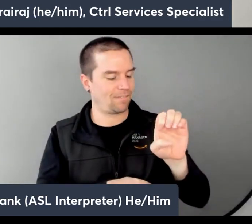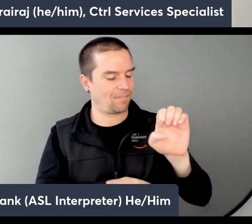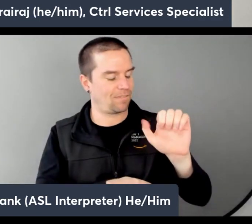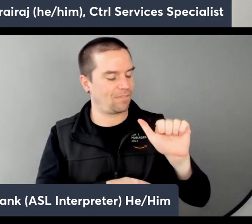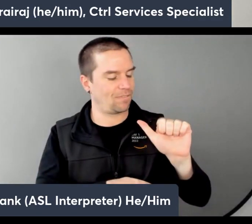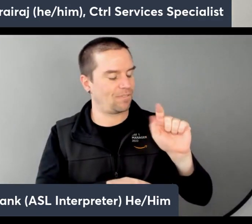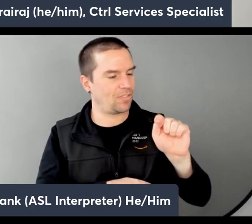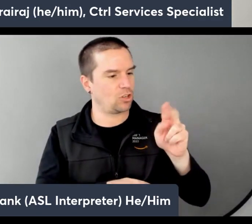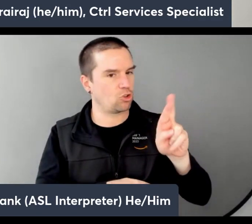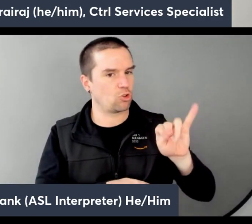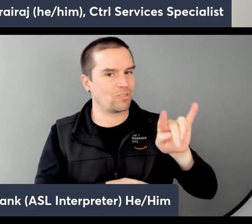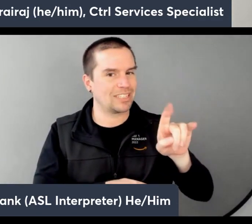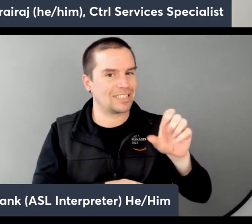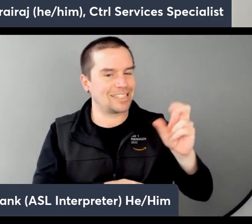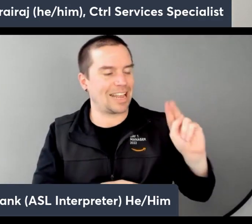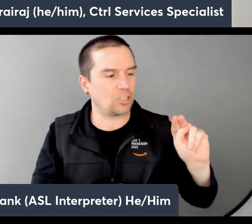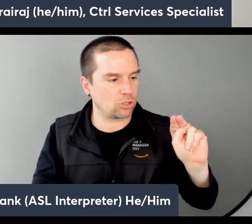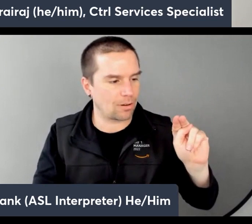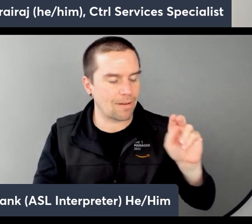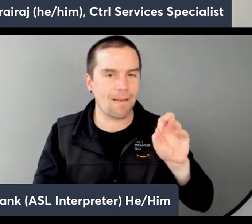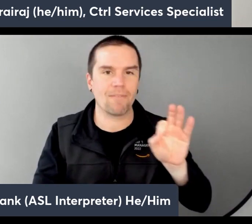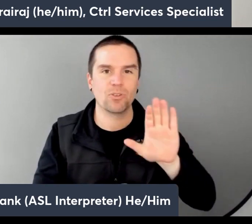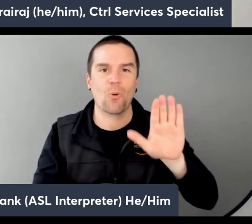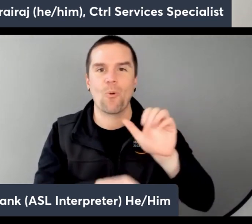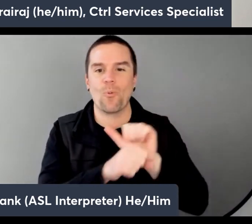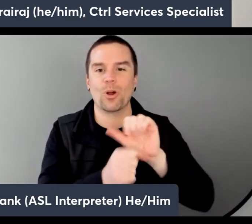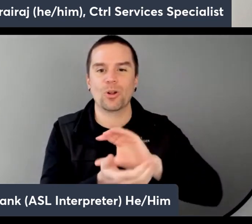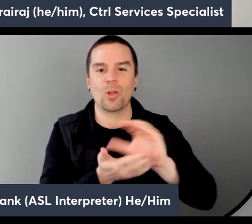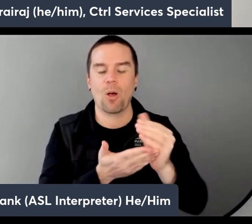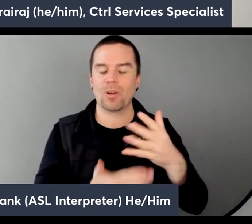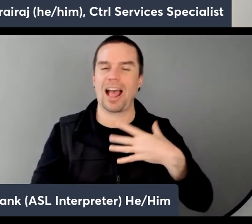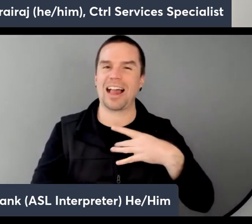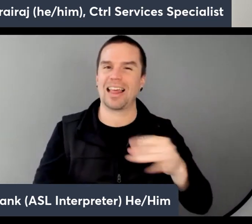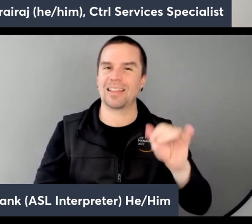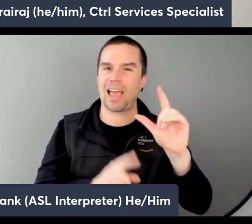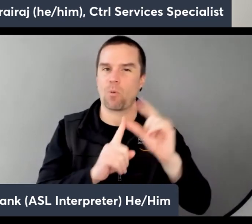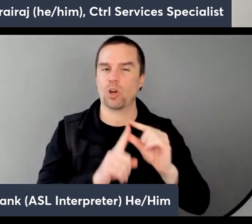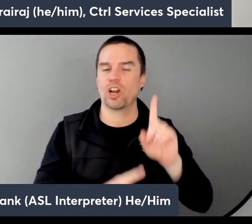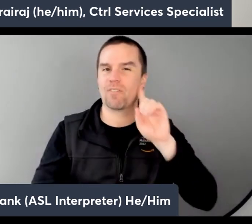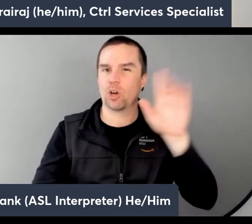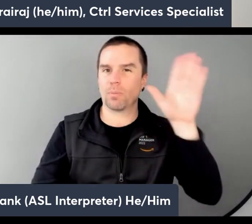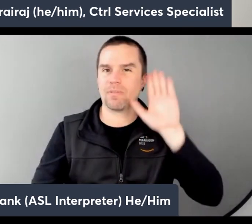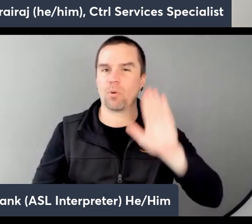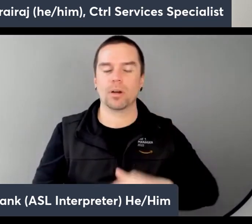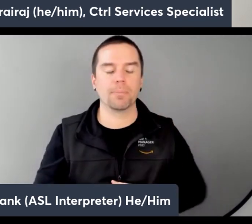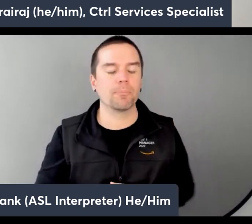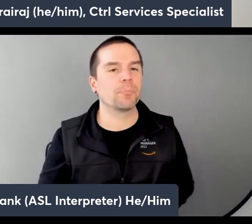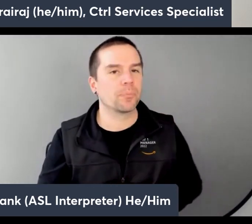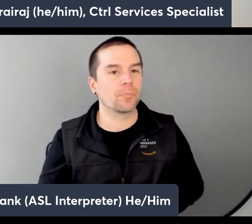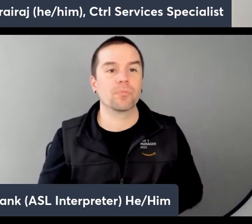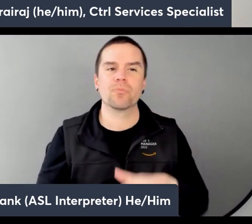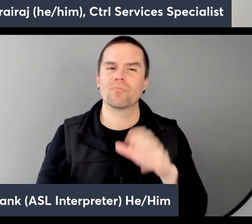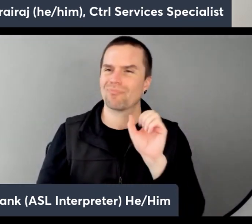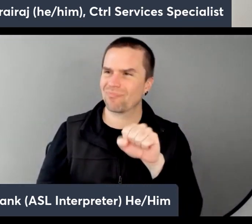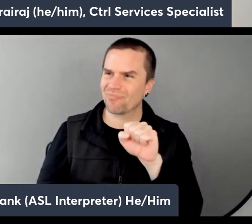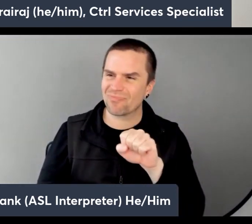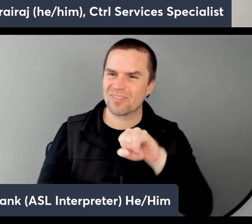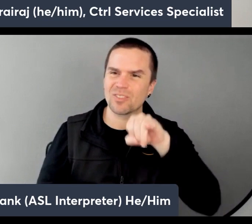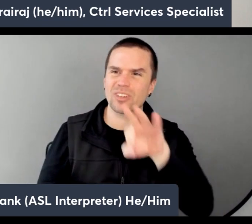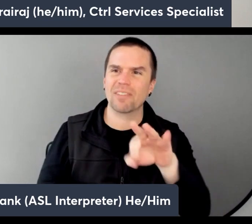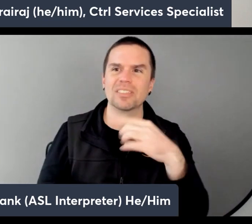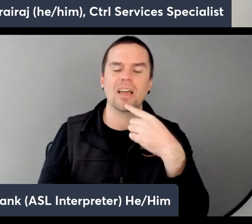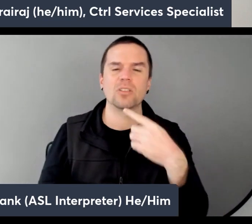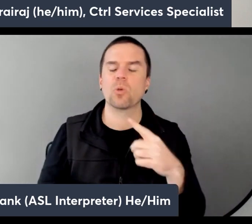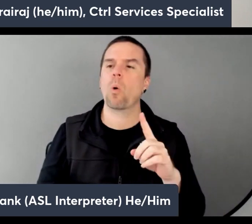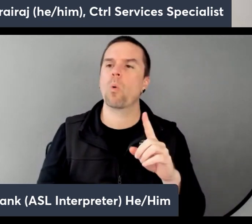Yeah. So Chloe, before we wrap up, any last words? Where can people go for more information? How can